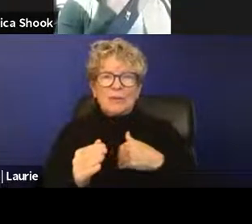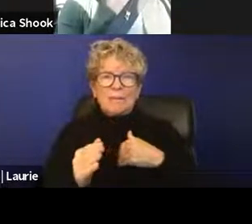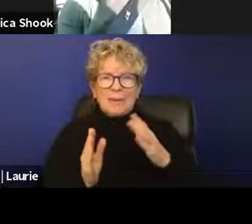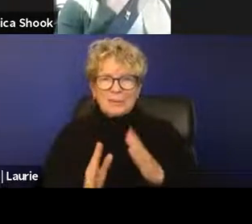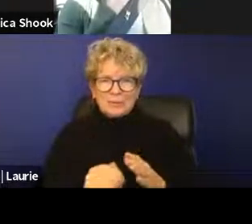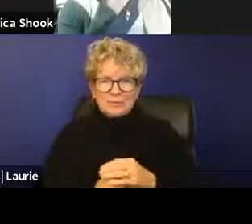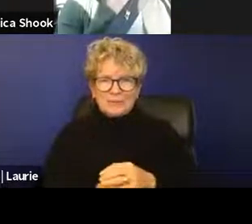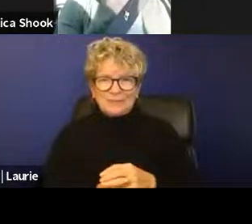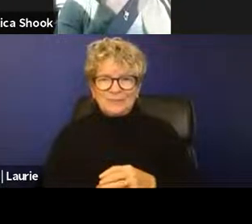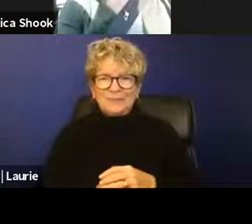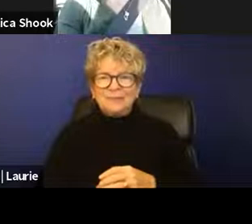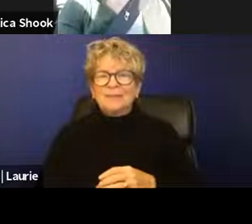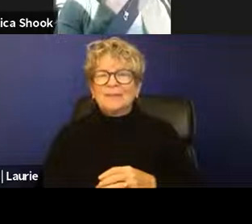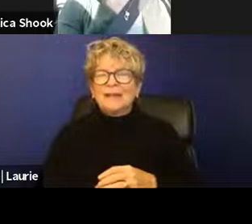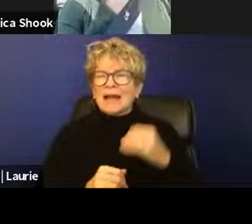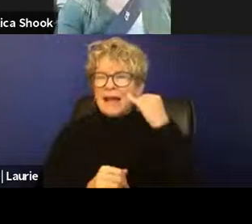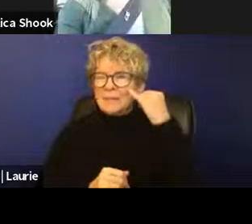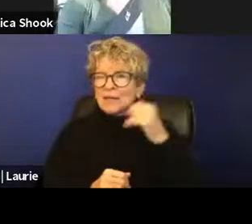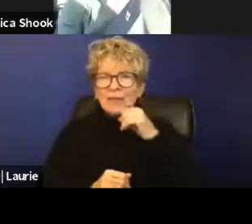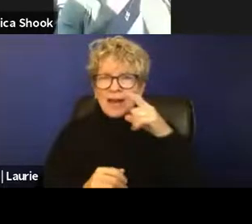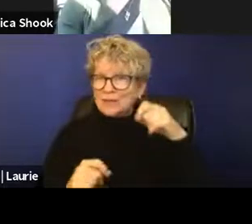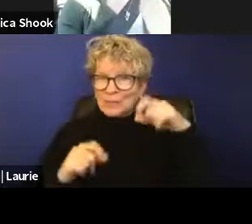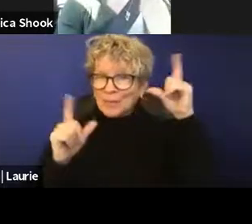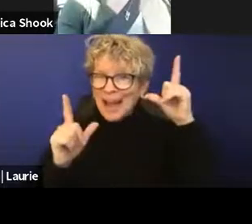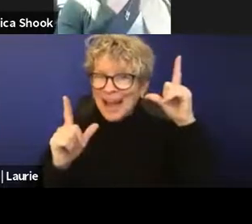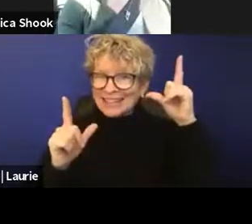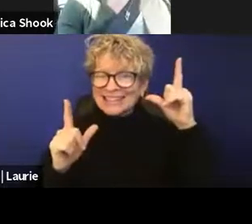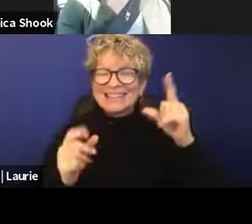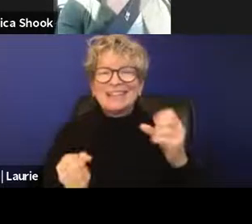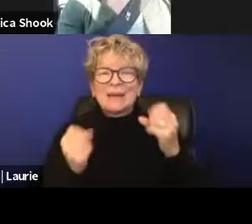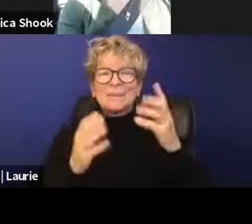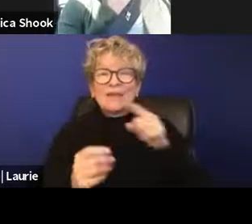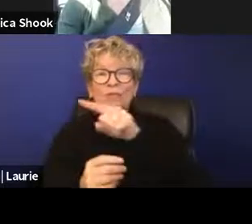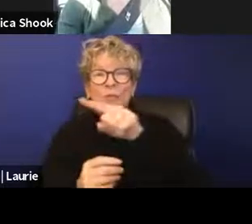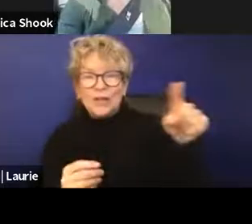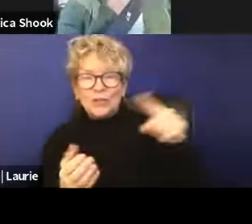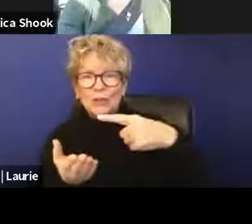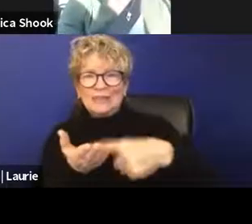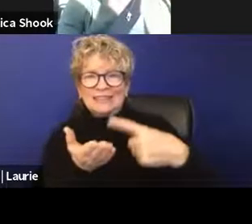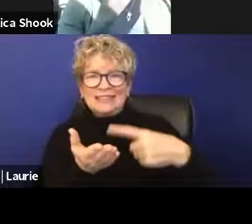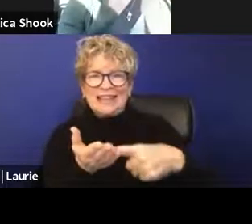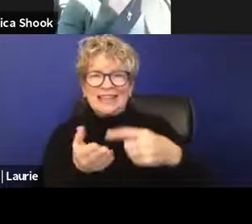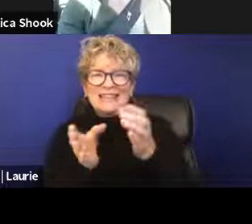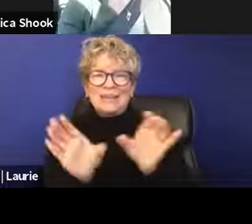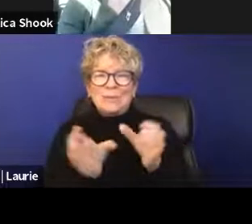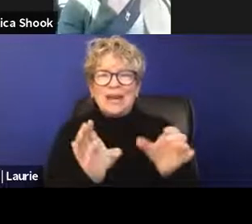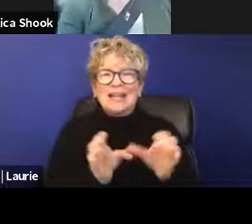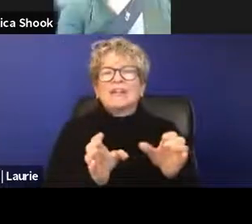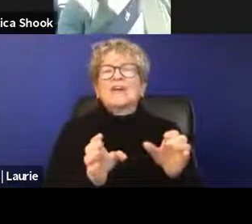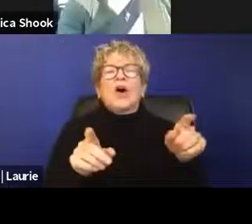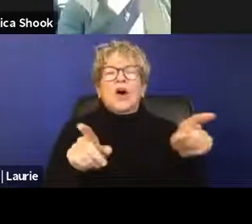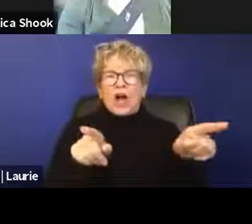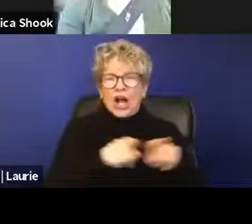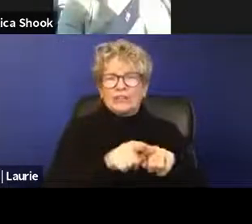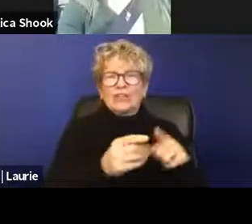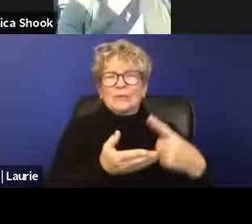And I imagine you will not be surprised to hear that many of the things that you discussed in your breakout rooms were also discussed in the